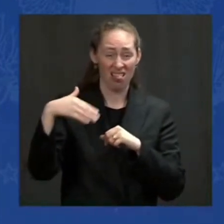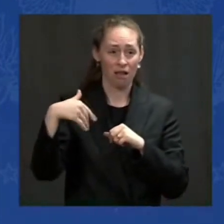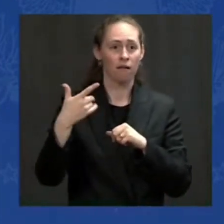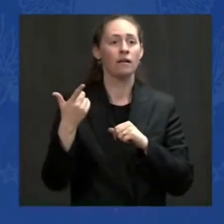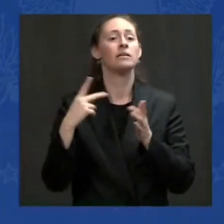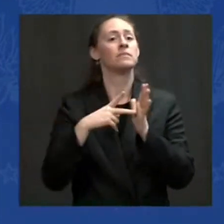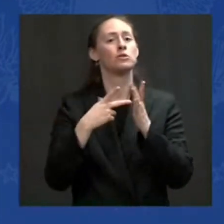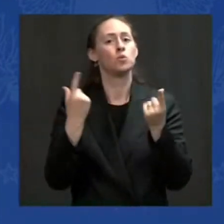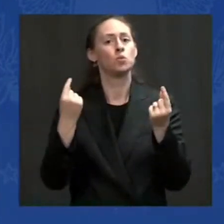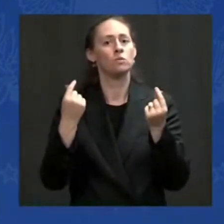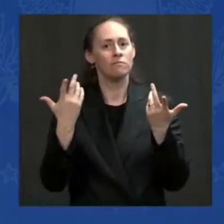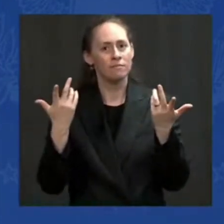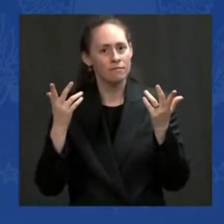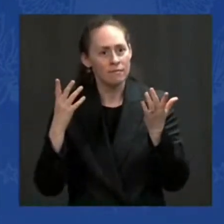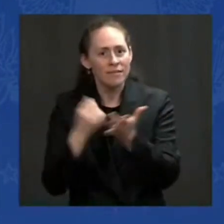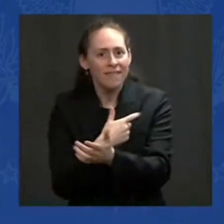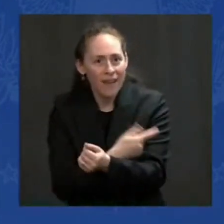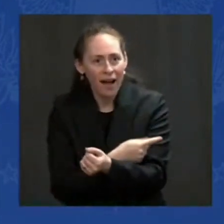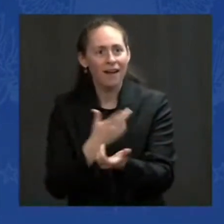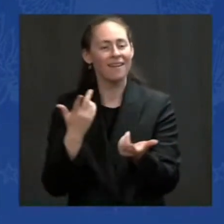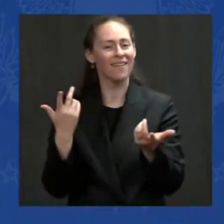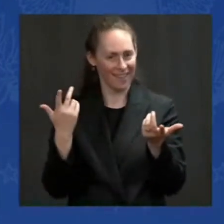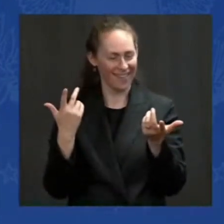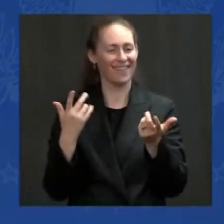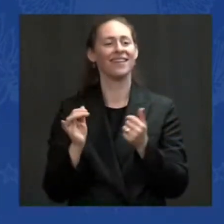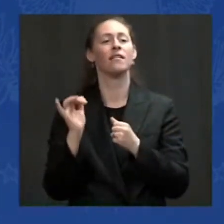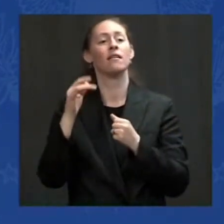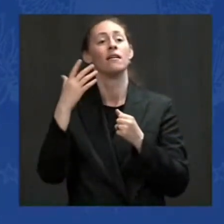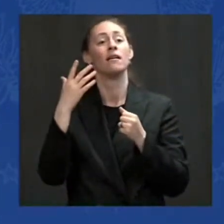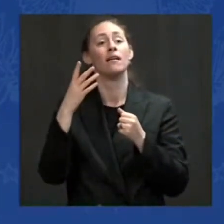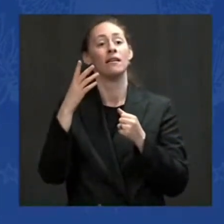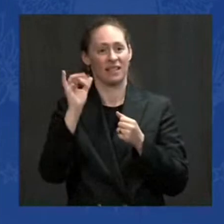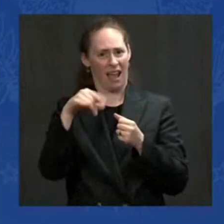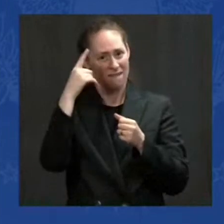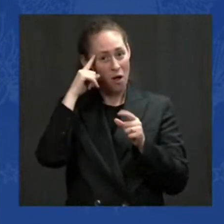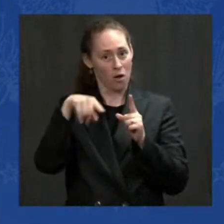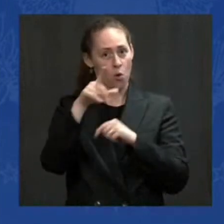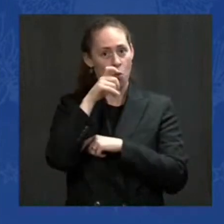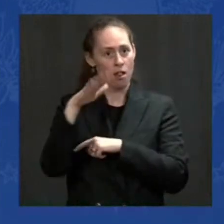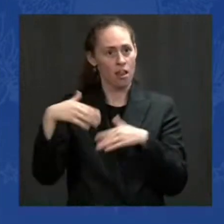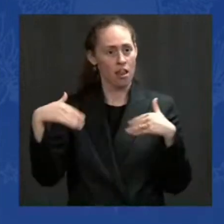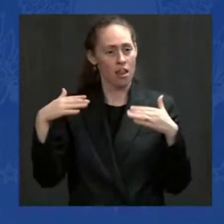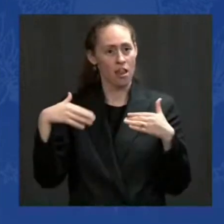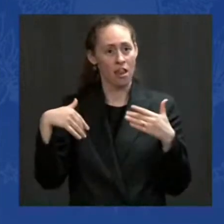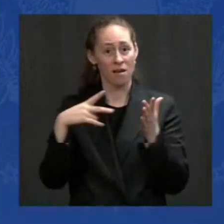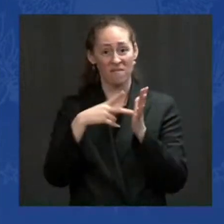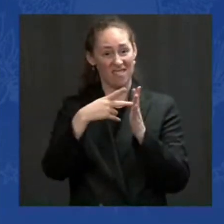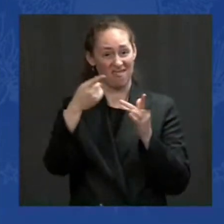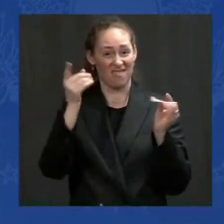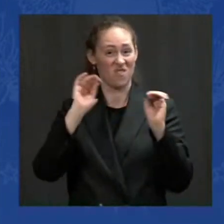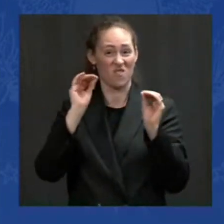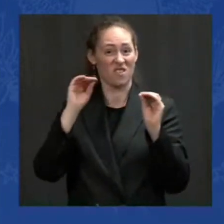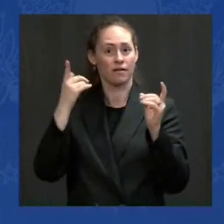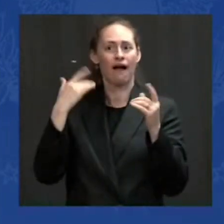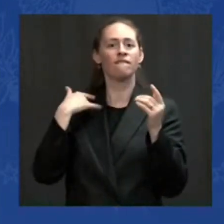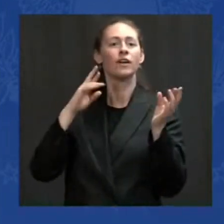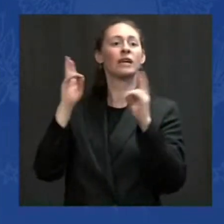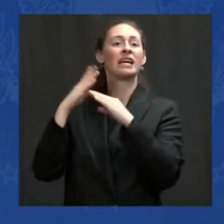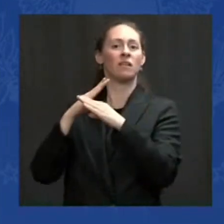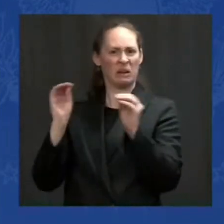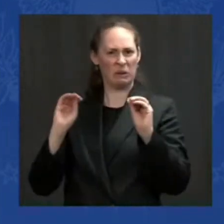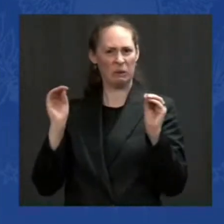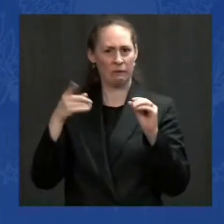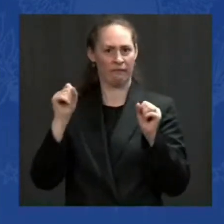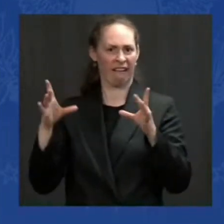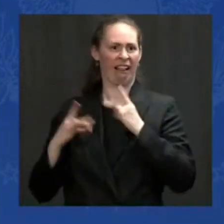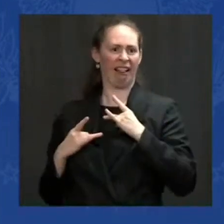get vaccinated. But second, until you are fully vaccinated, you are definitively not protected from disease that is around you. And in those